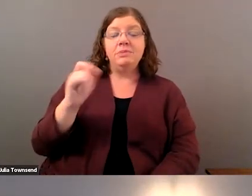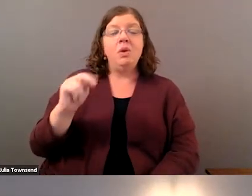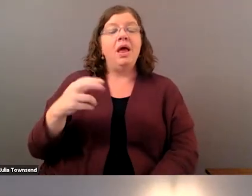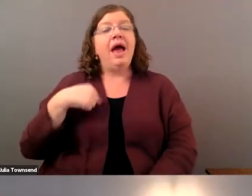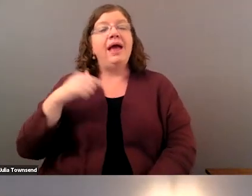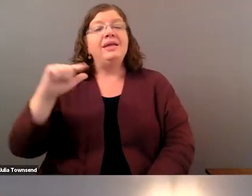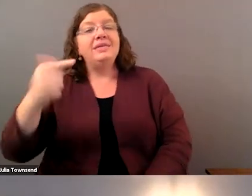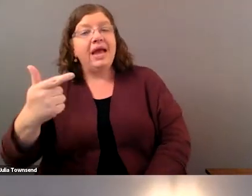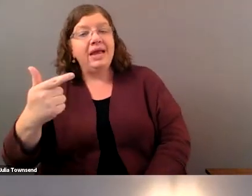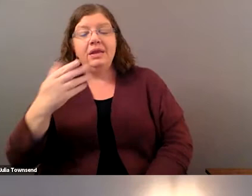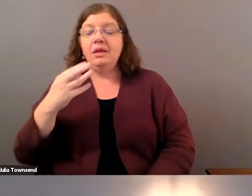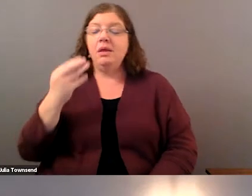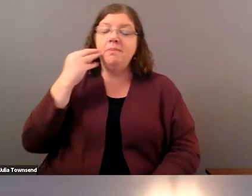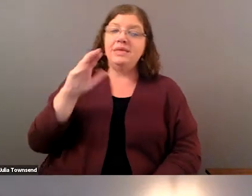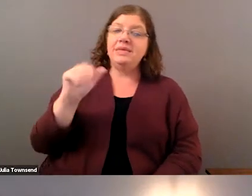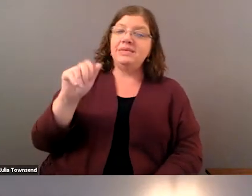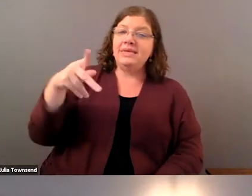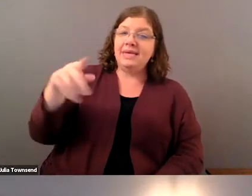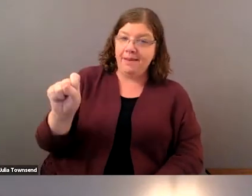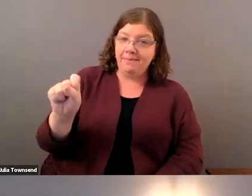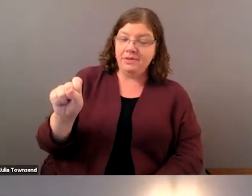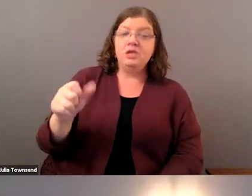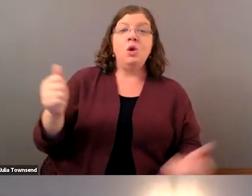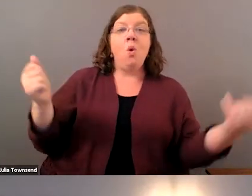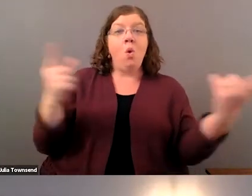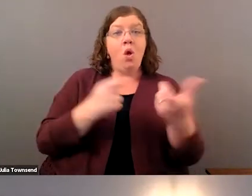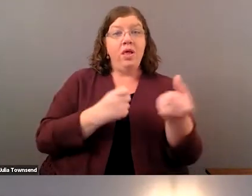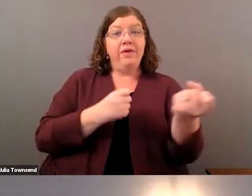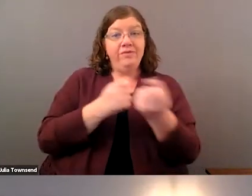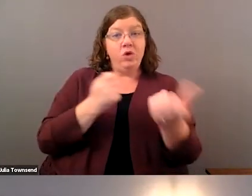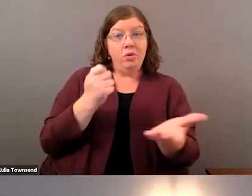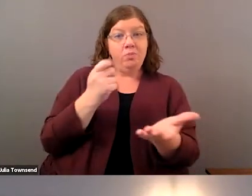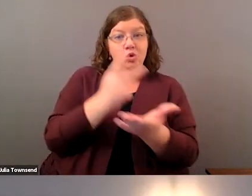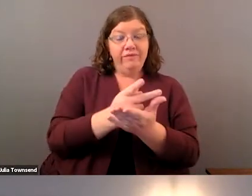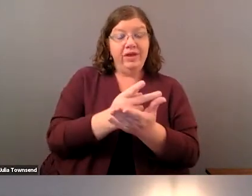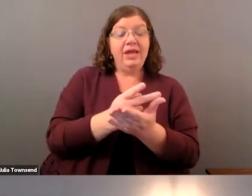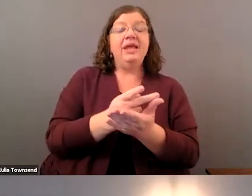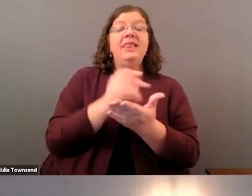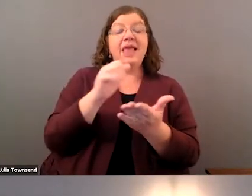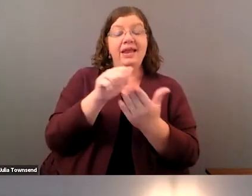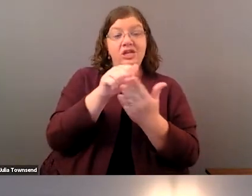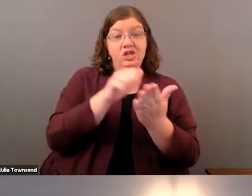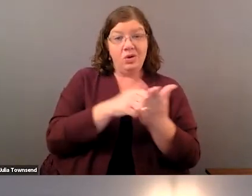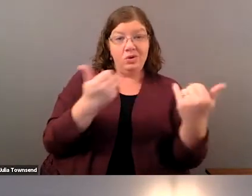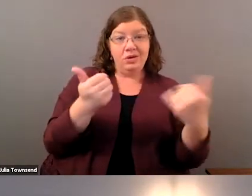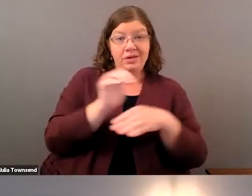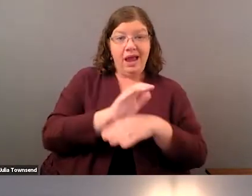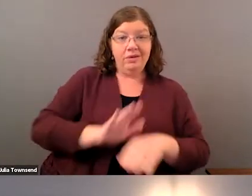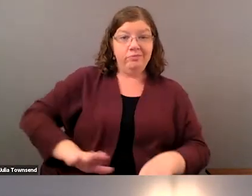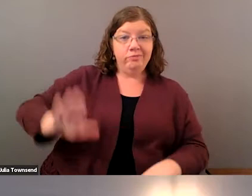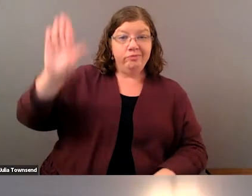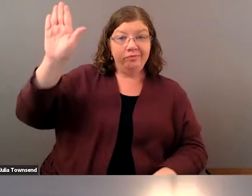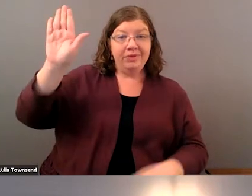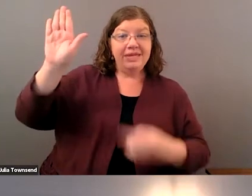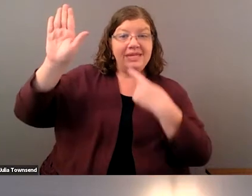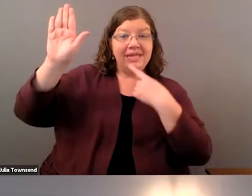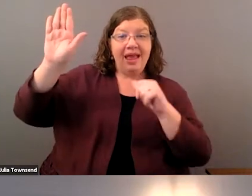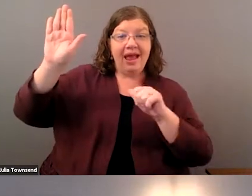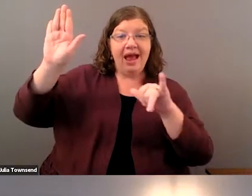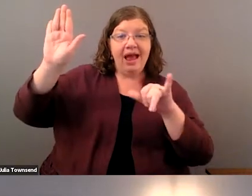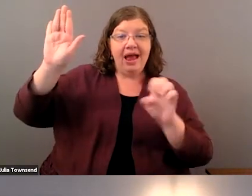Ms. Capps, great. So all in favor of approving the consent agenda tonight, please signify by raising your hand and saying